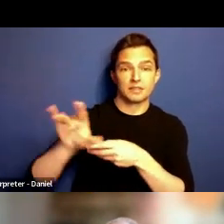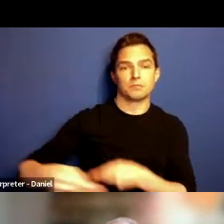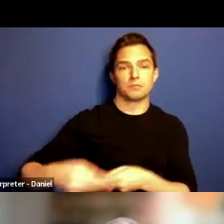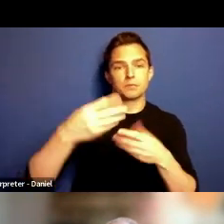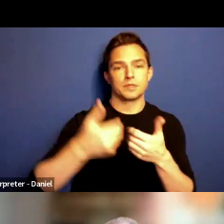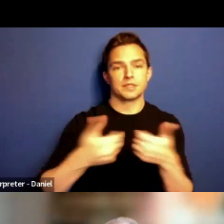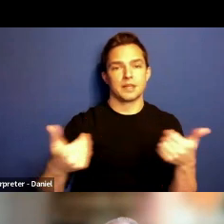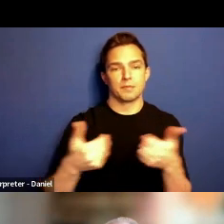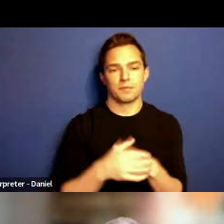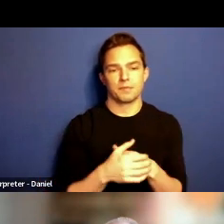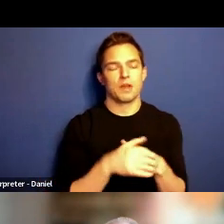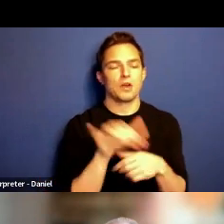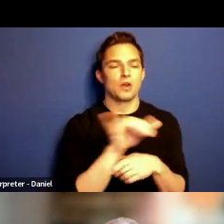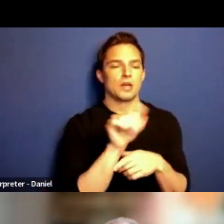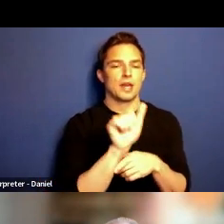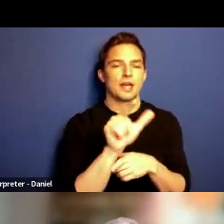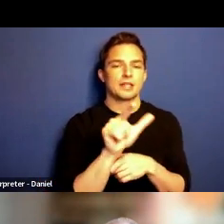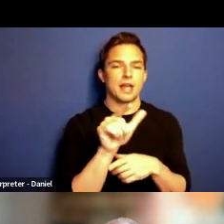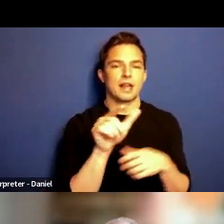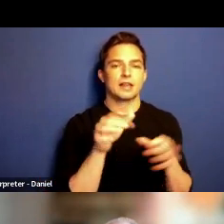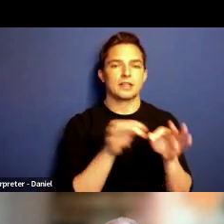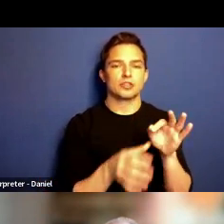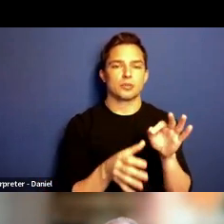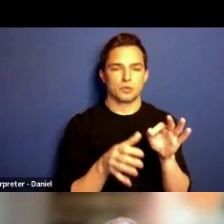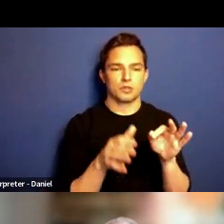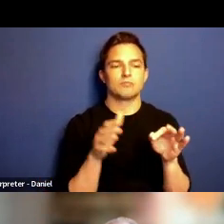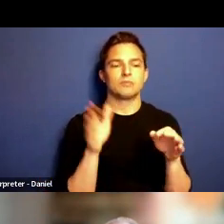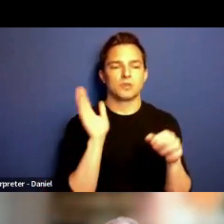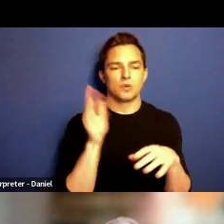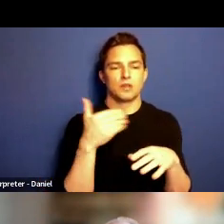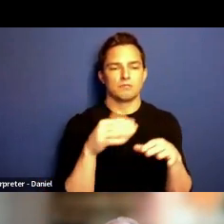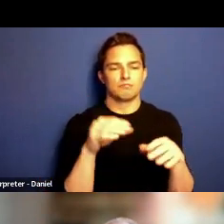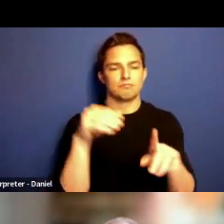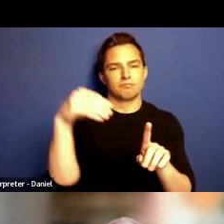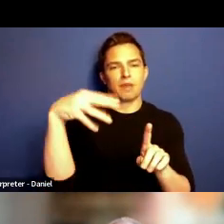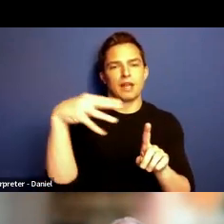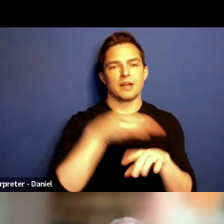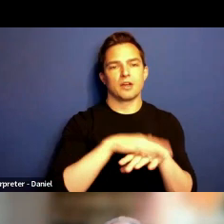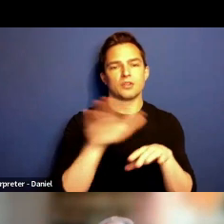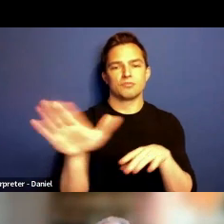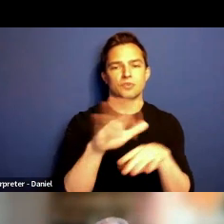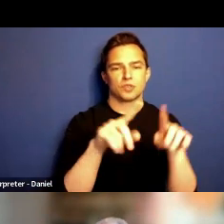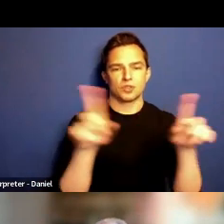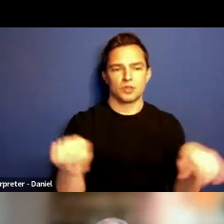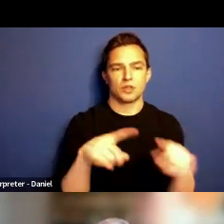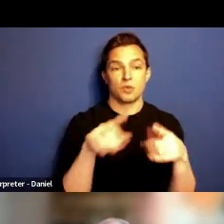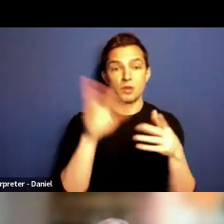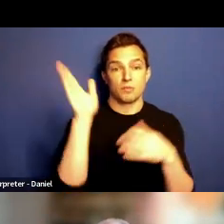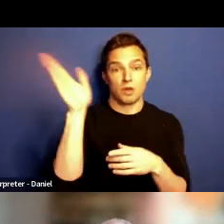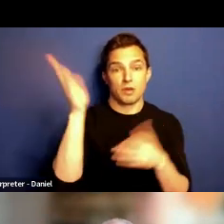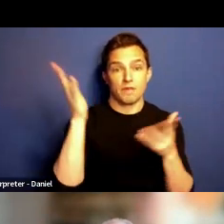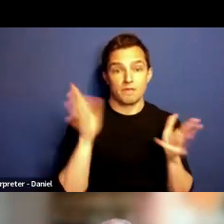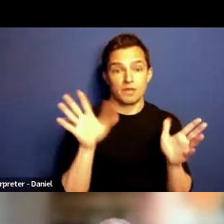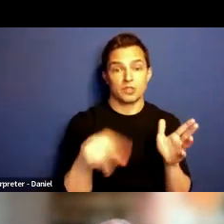We will also have an ASL interpreter who will be spotlit on your screen. When the presentation ends and you leave